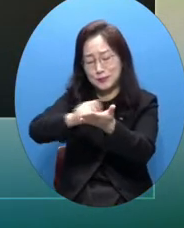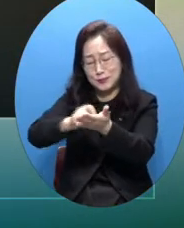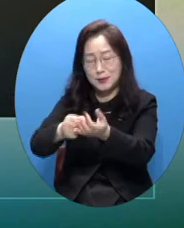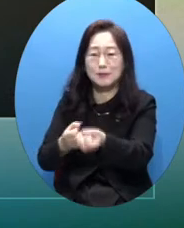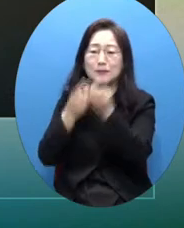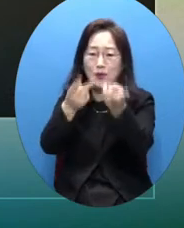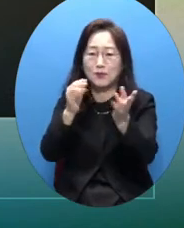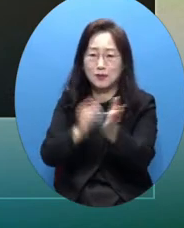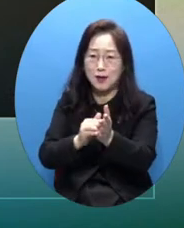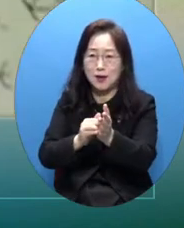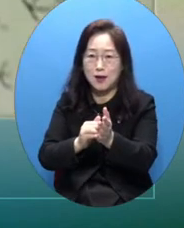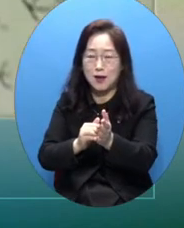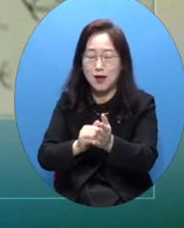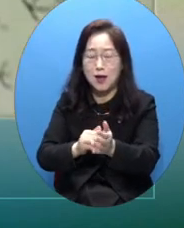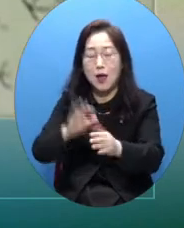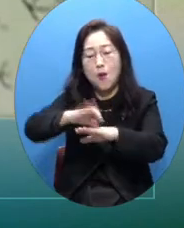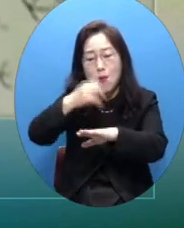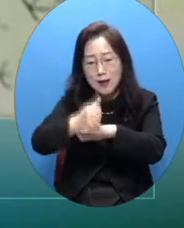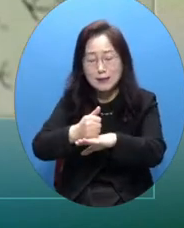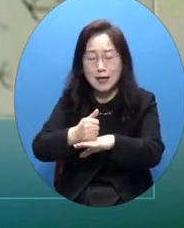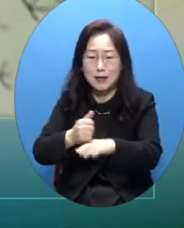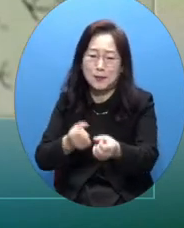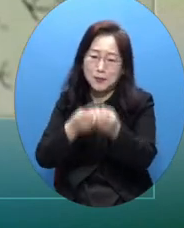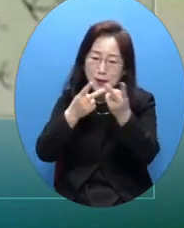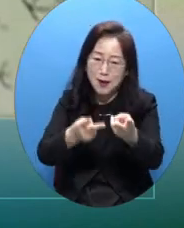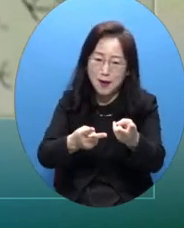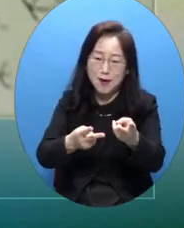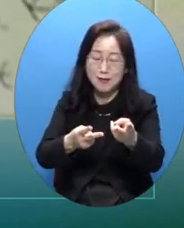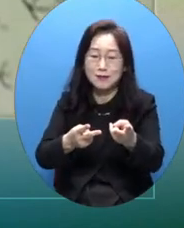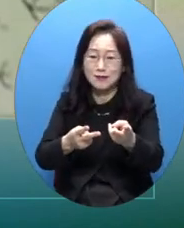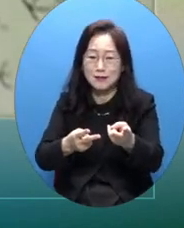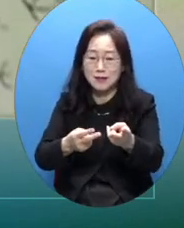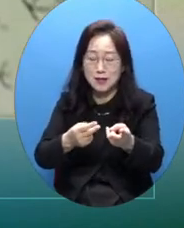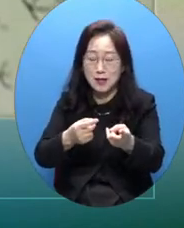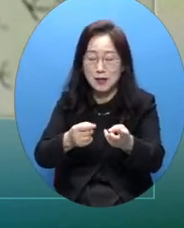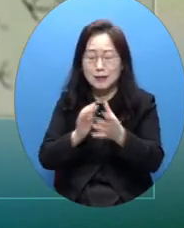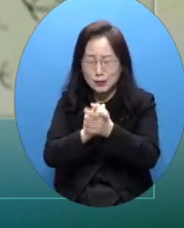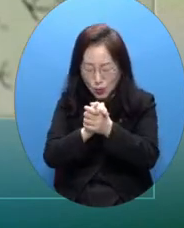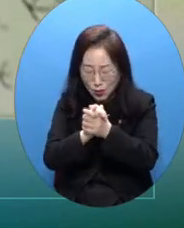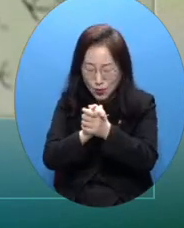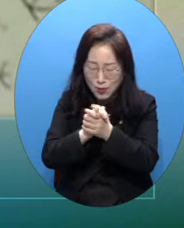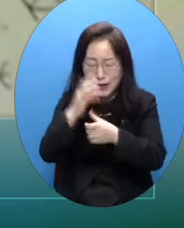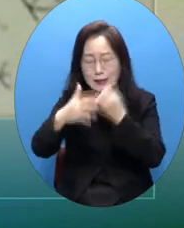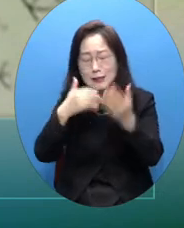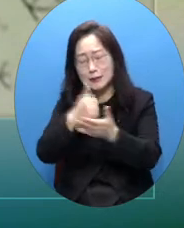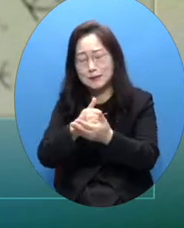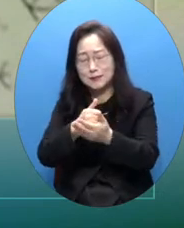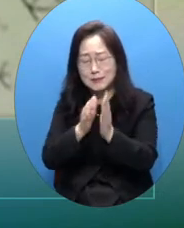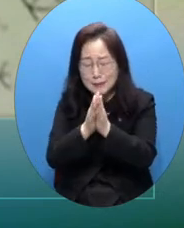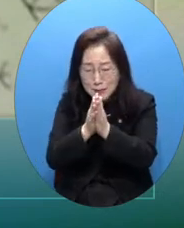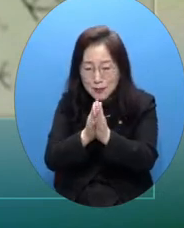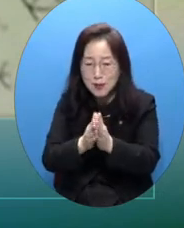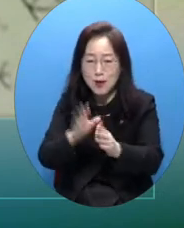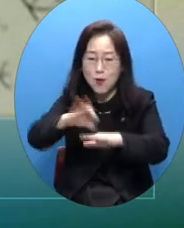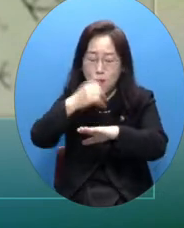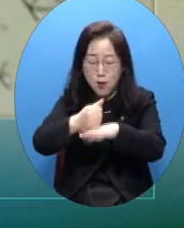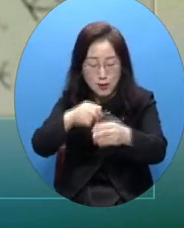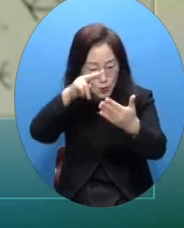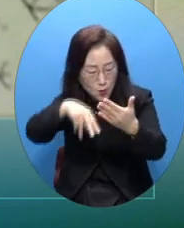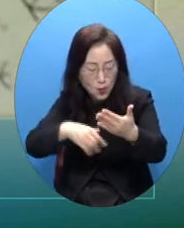he wrote a letter to the king of Denmark in Copenhagen and he prayed let